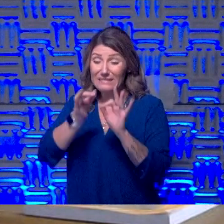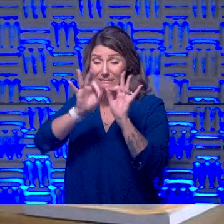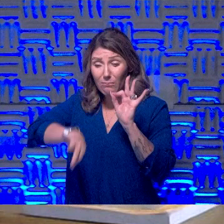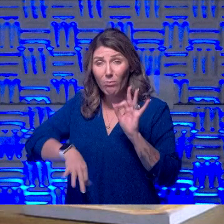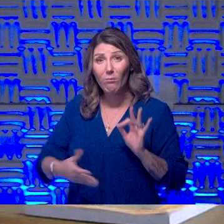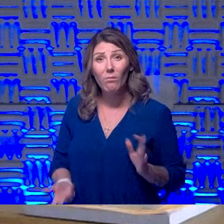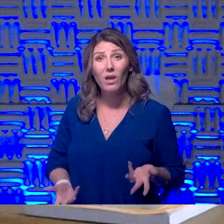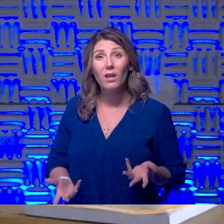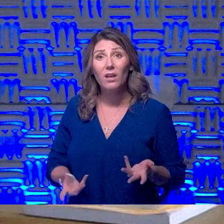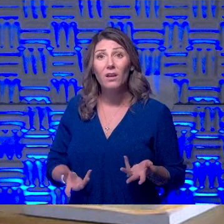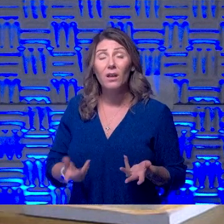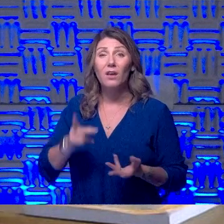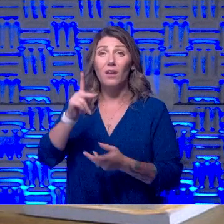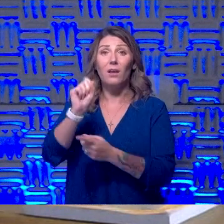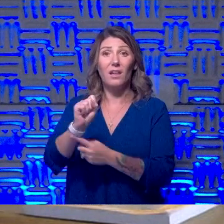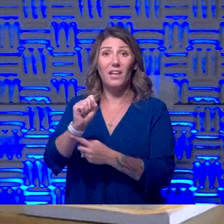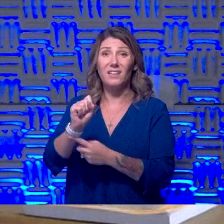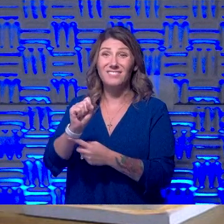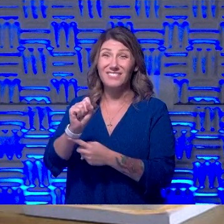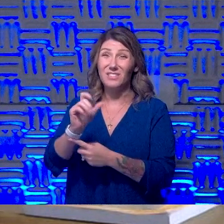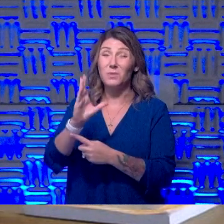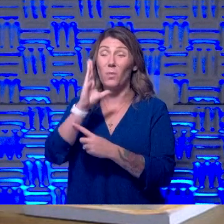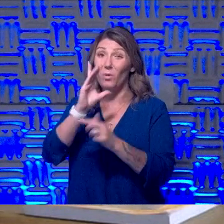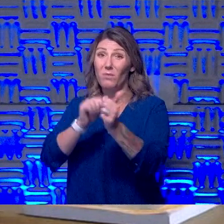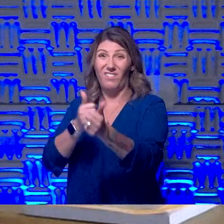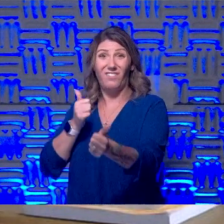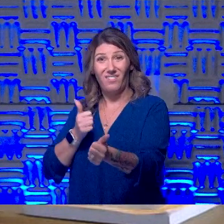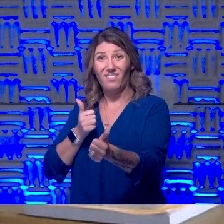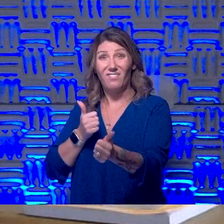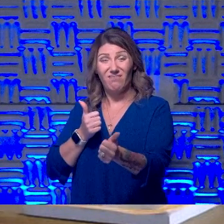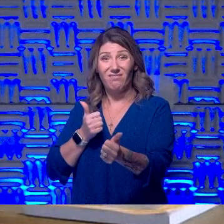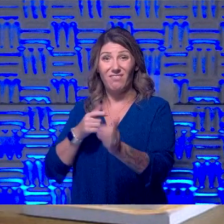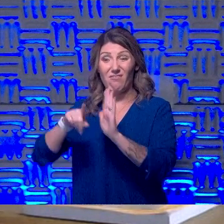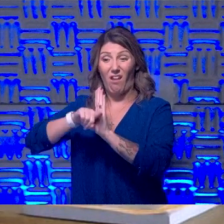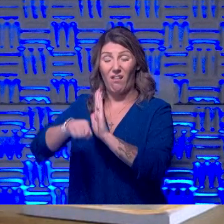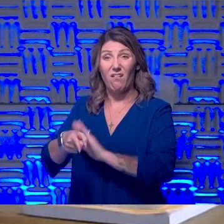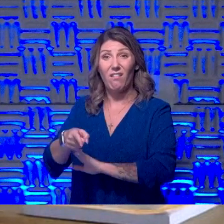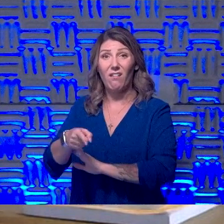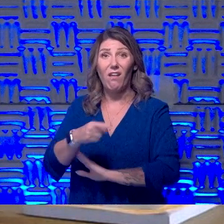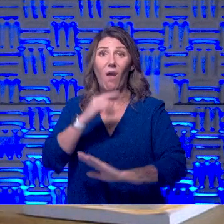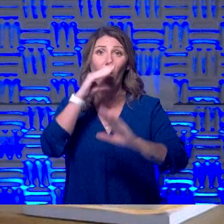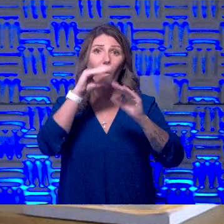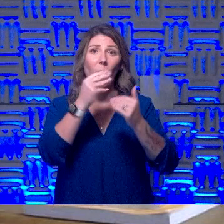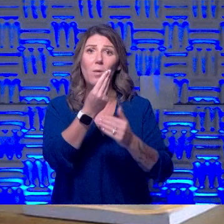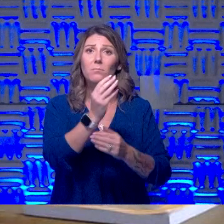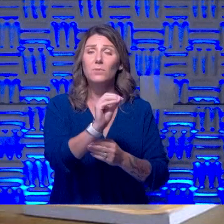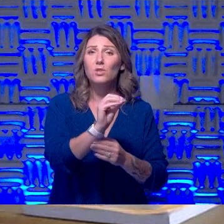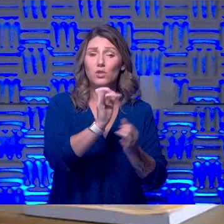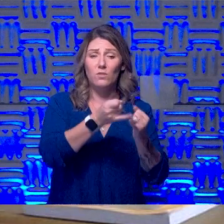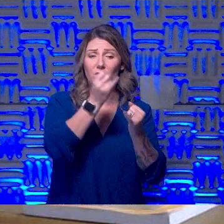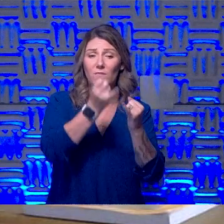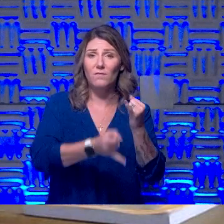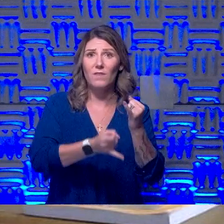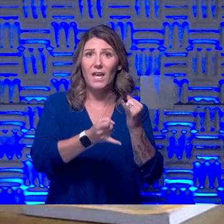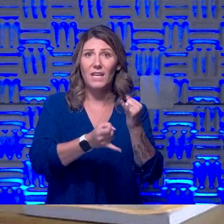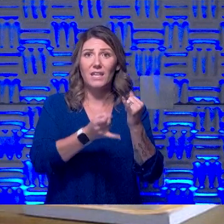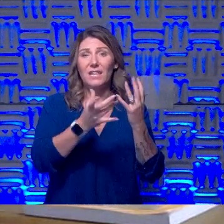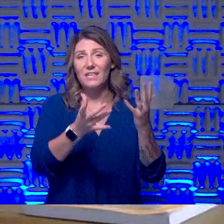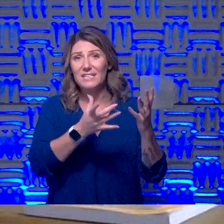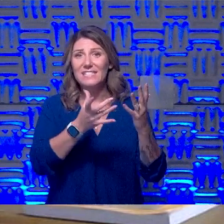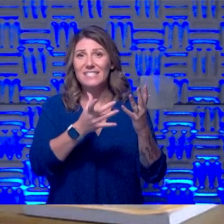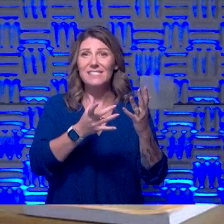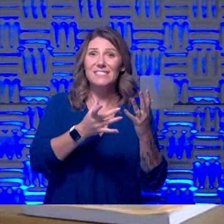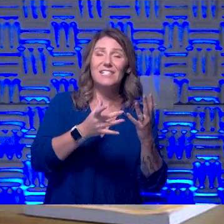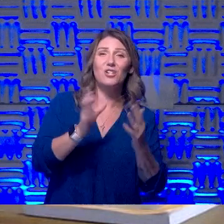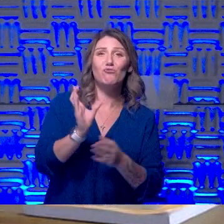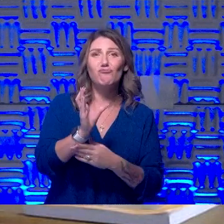it's going to put Kansas at a disadvantage. And I hope that Missouri, being the final contiguous state around